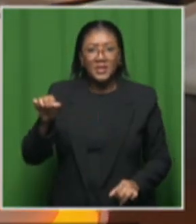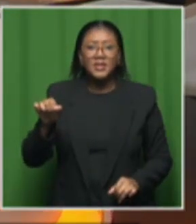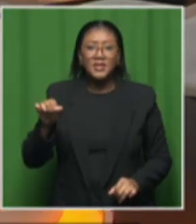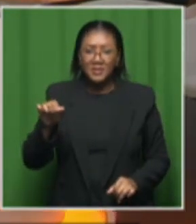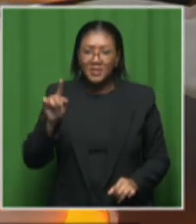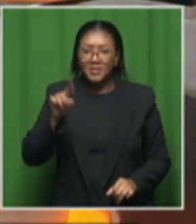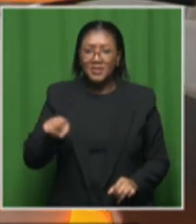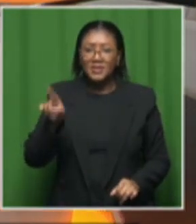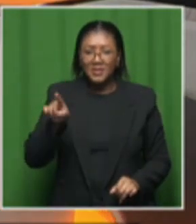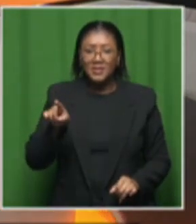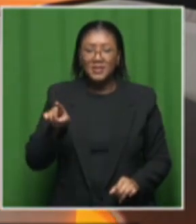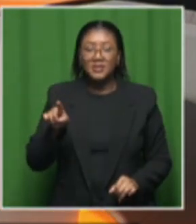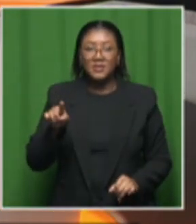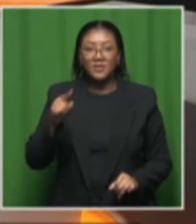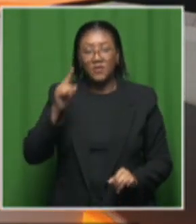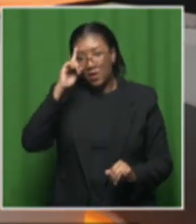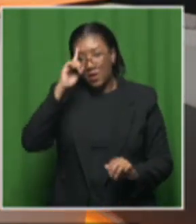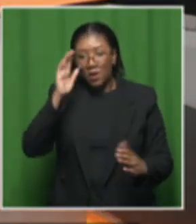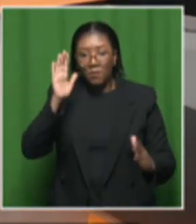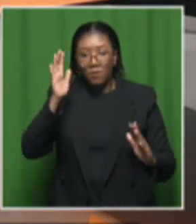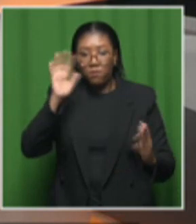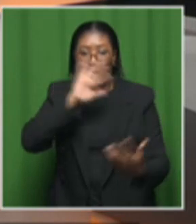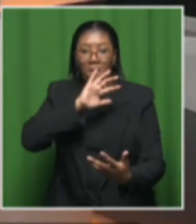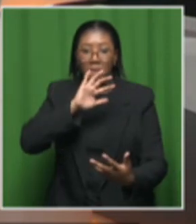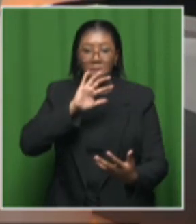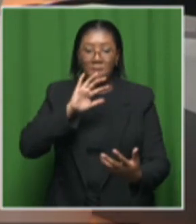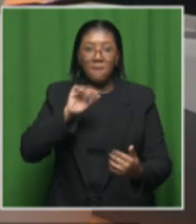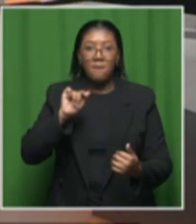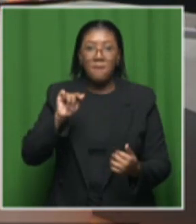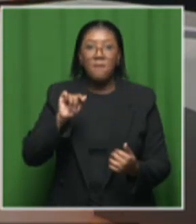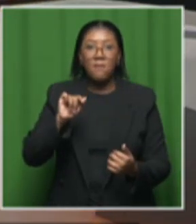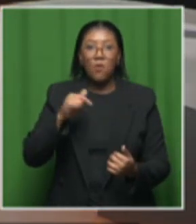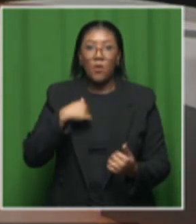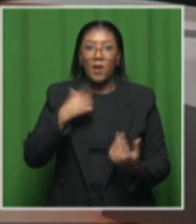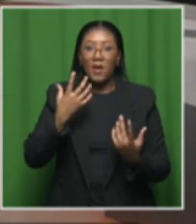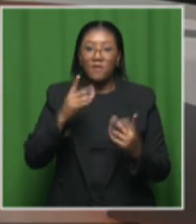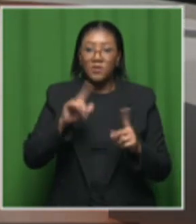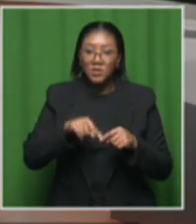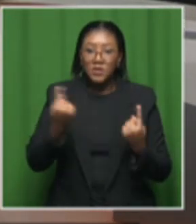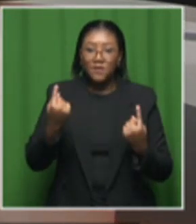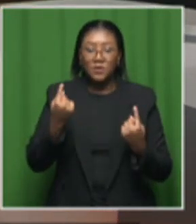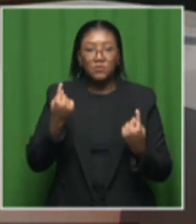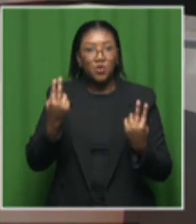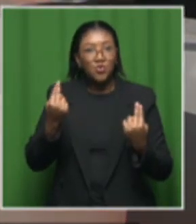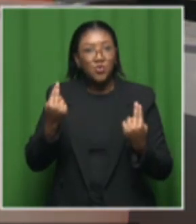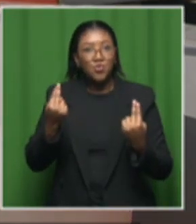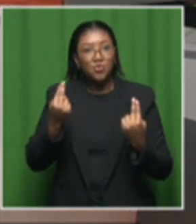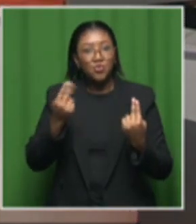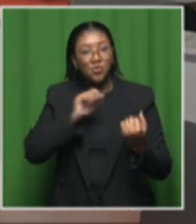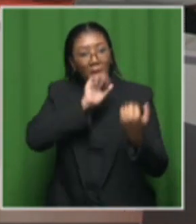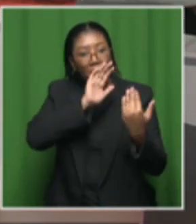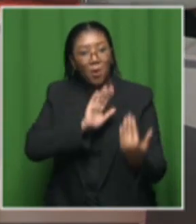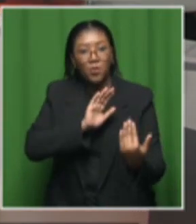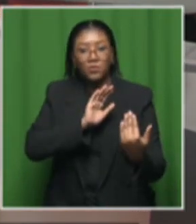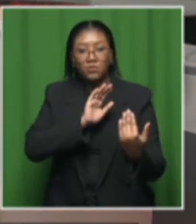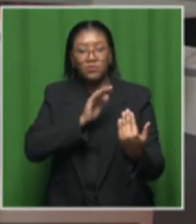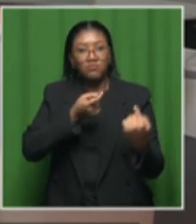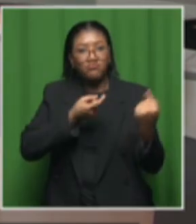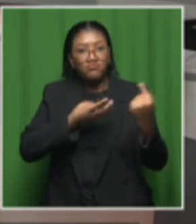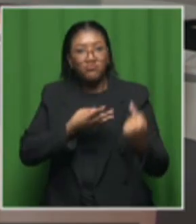the benchmark, because we're obviously using Eurocentric approaches as a means of measuring what